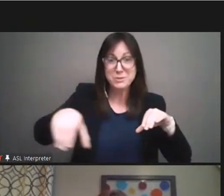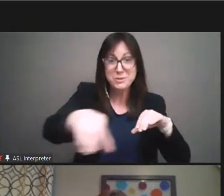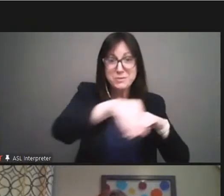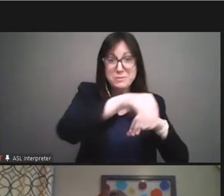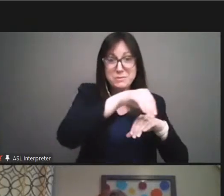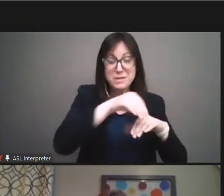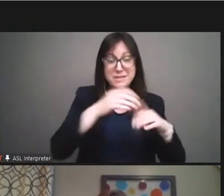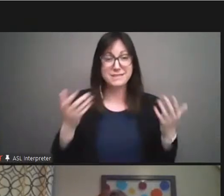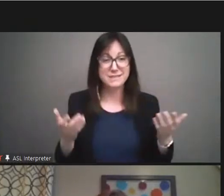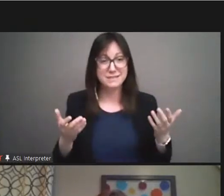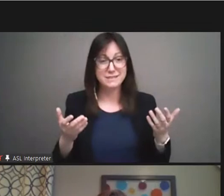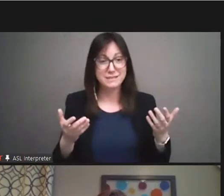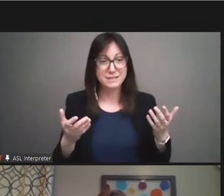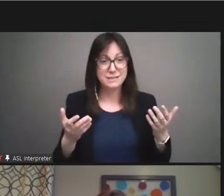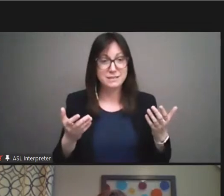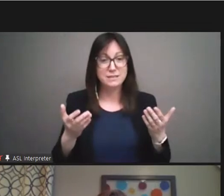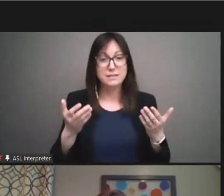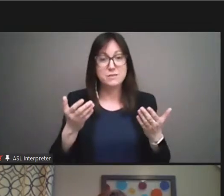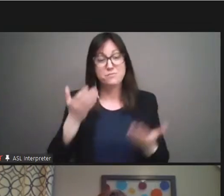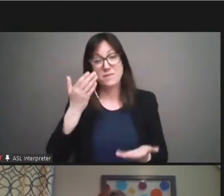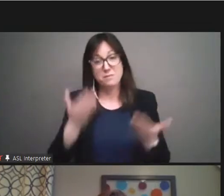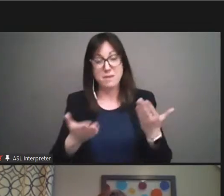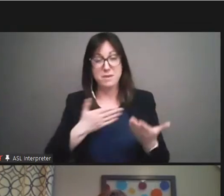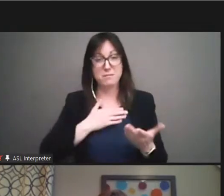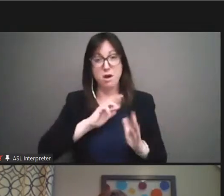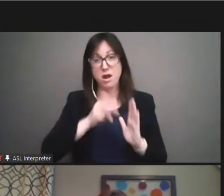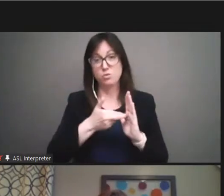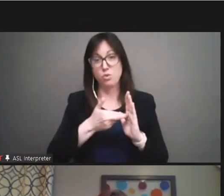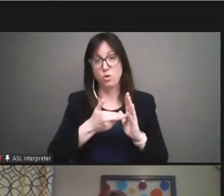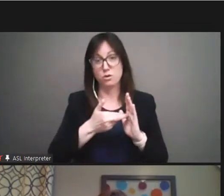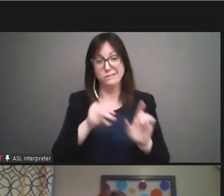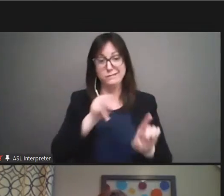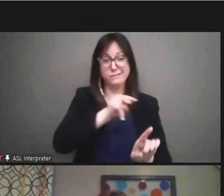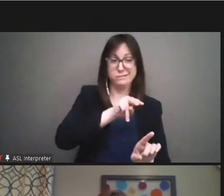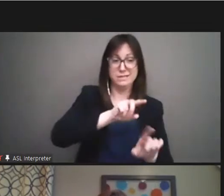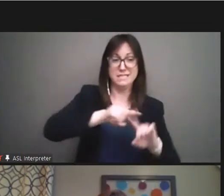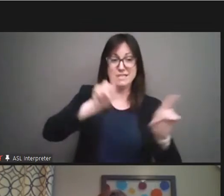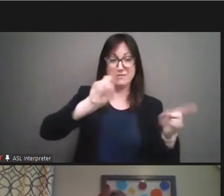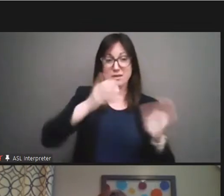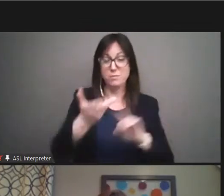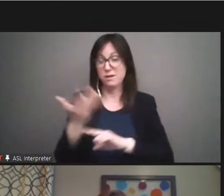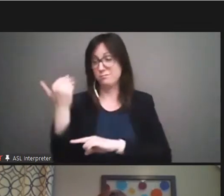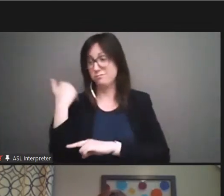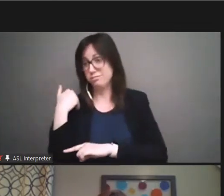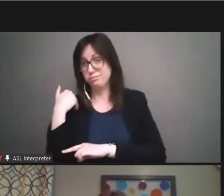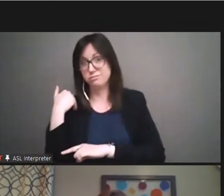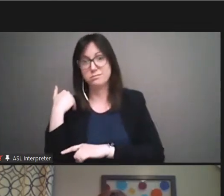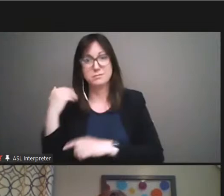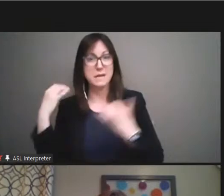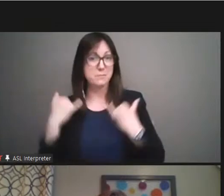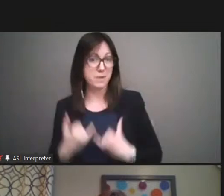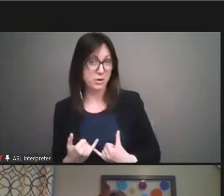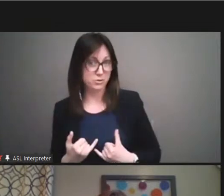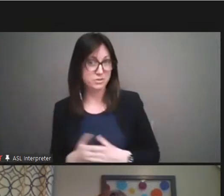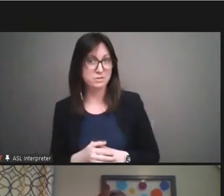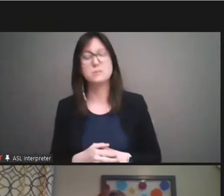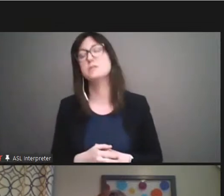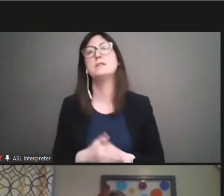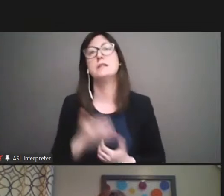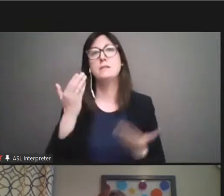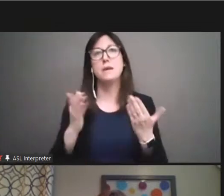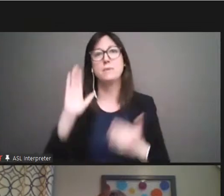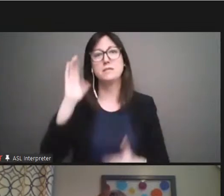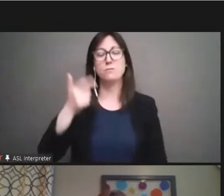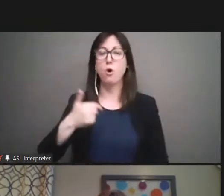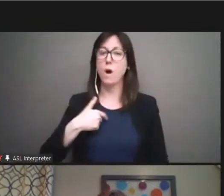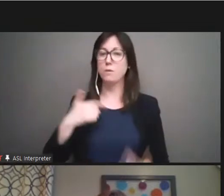perhaps I look at this role very differently than those in the past. And maybe there was this era of being above